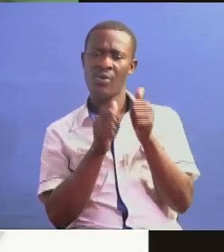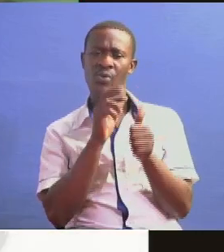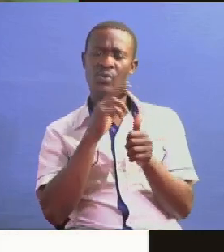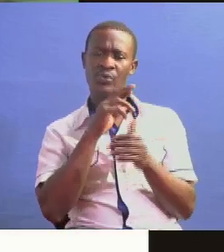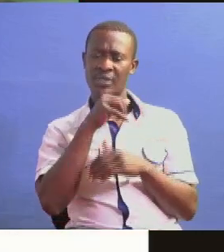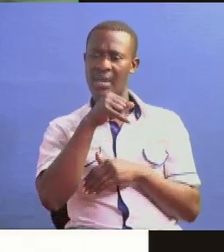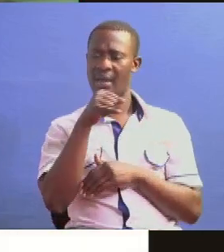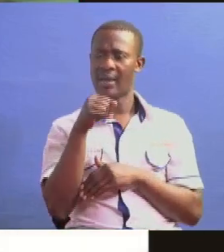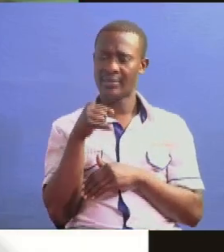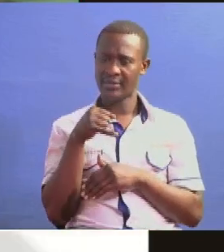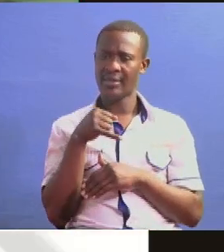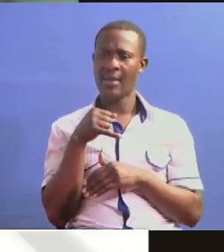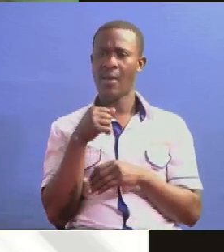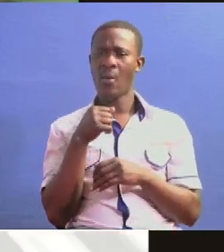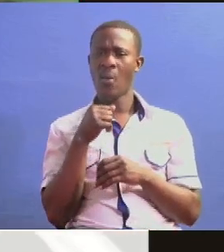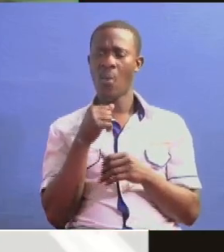art, visual arts, performance.